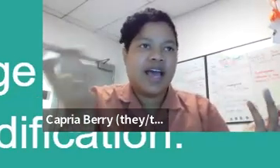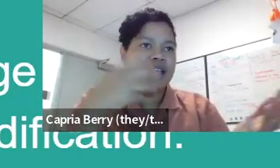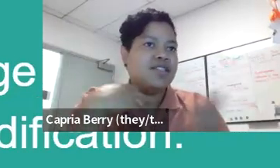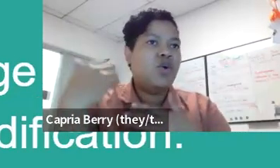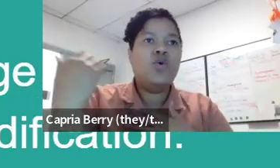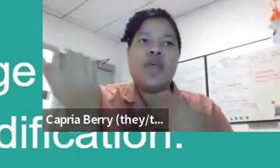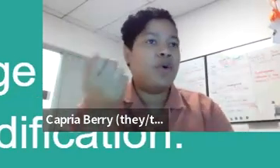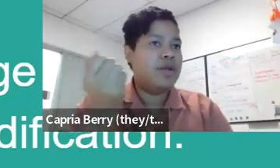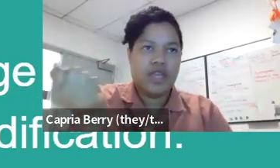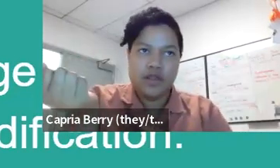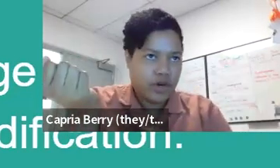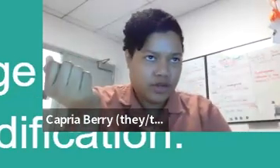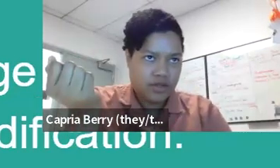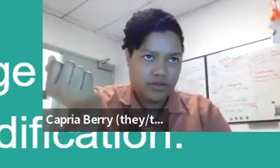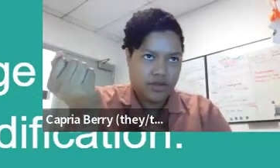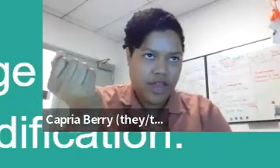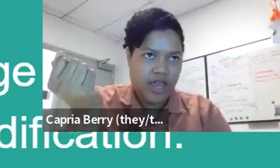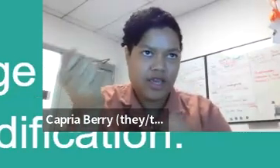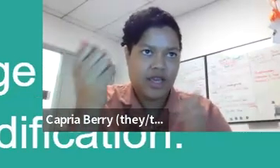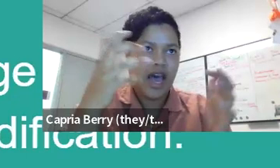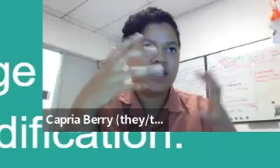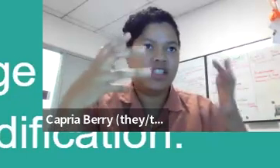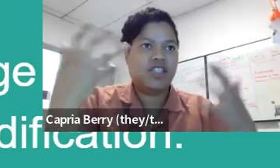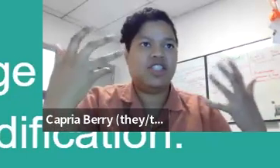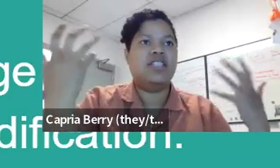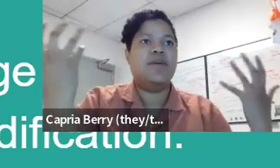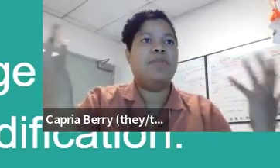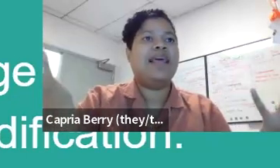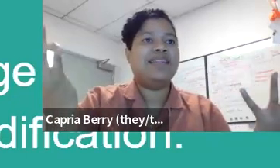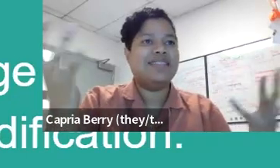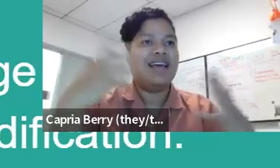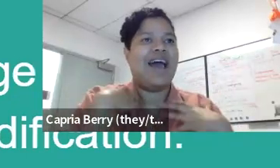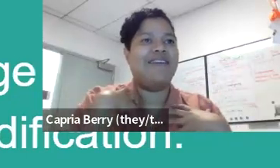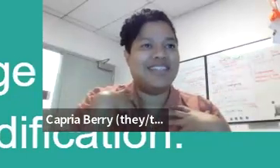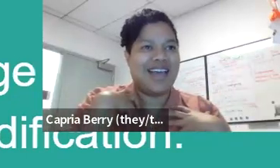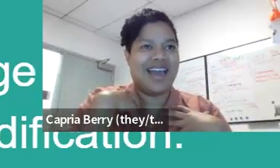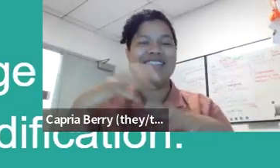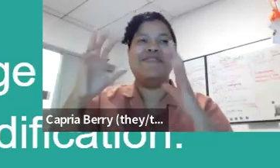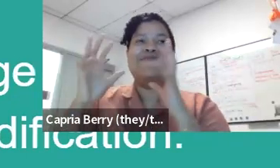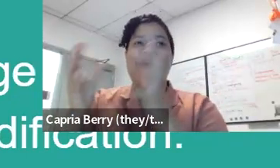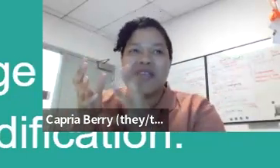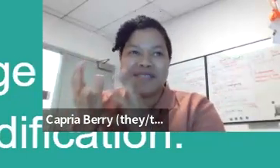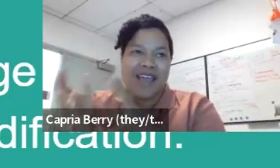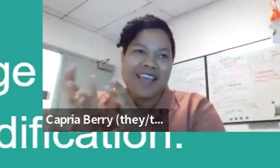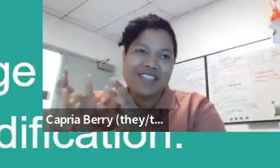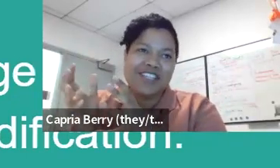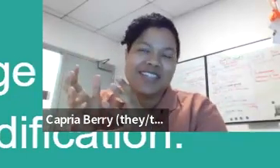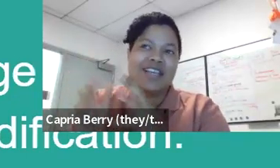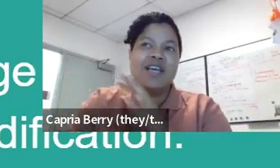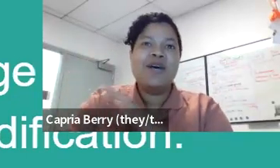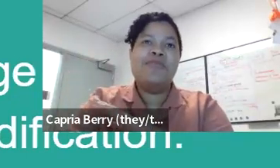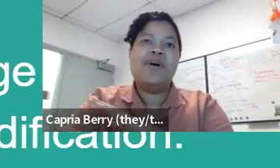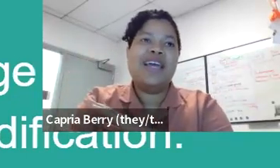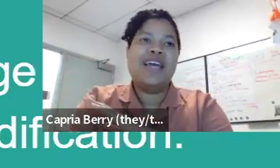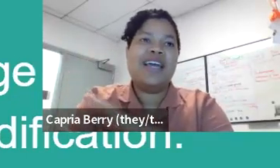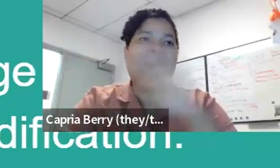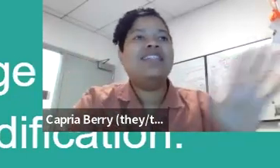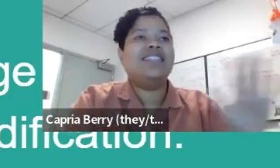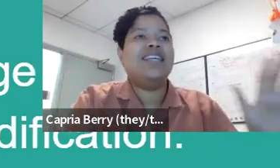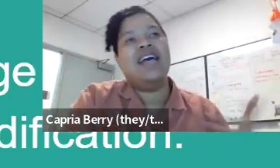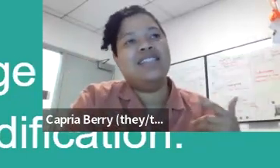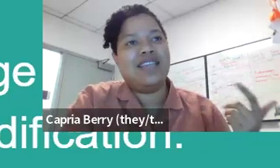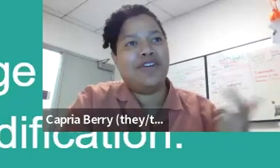disability justice in the container of their student organizations in